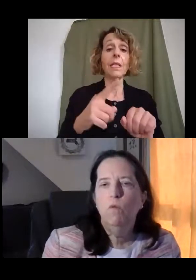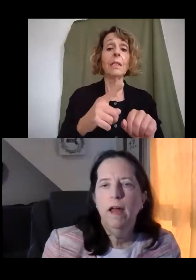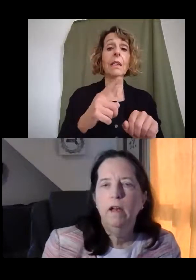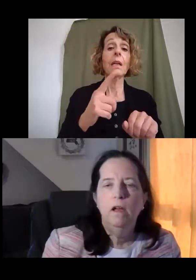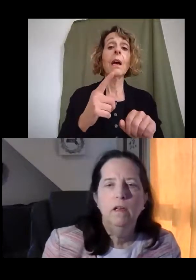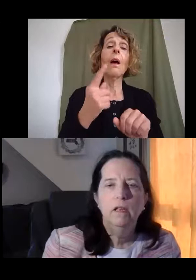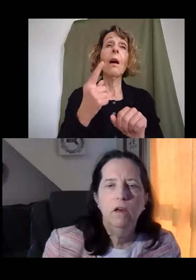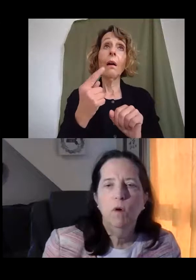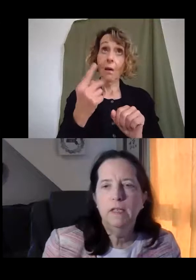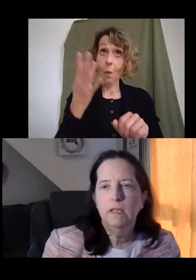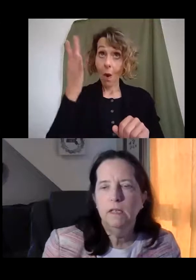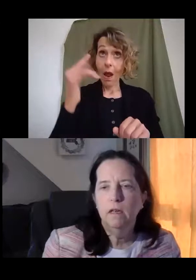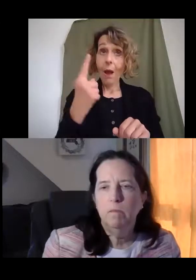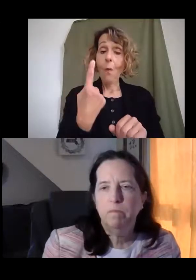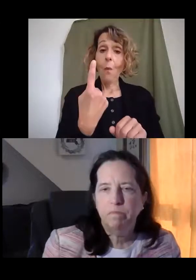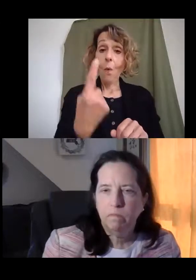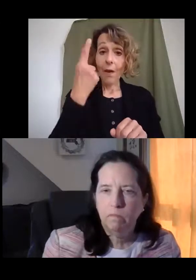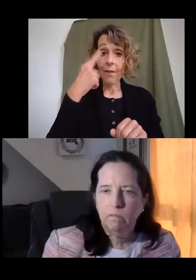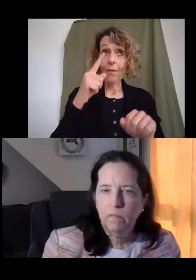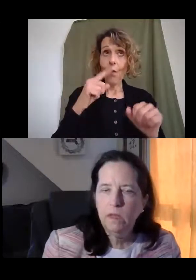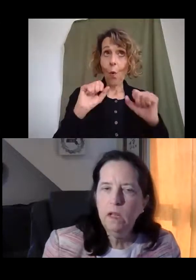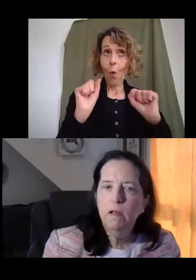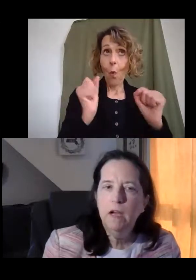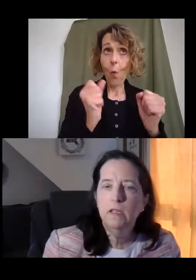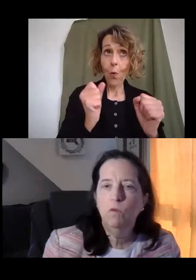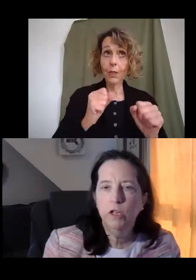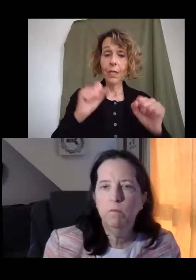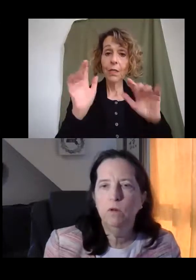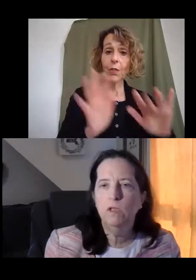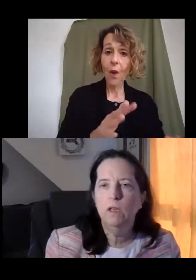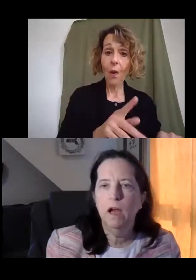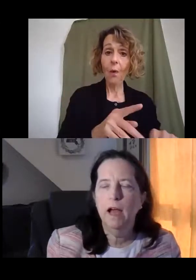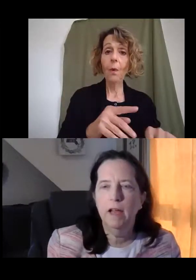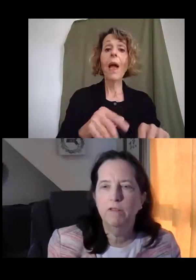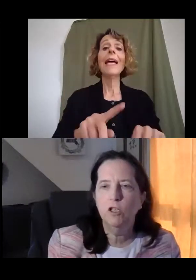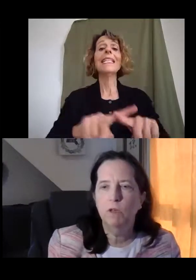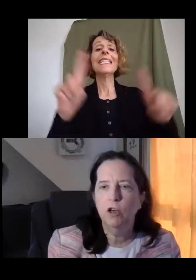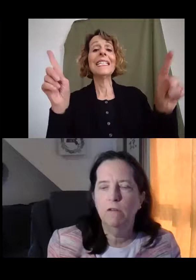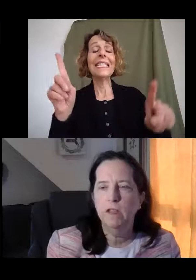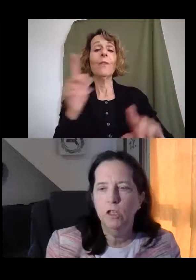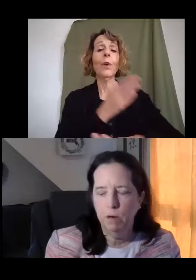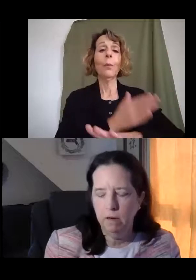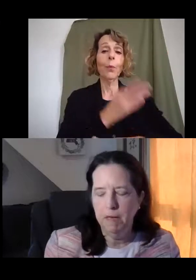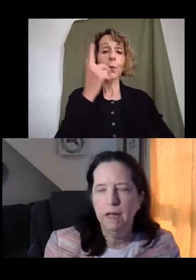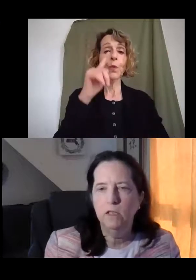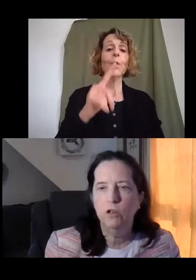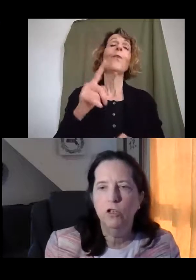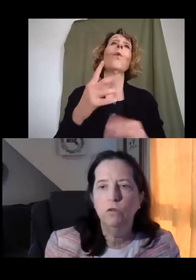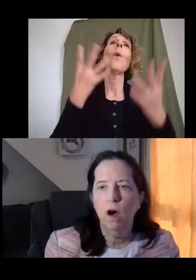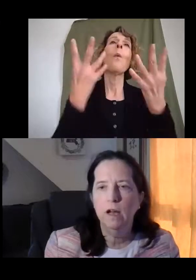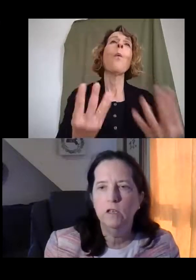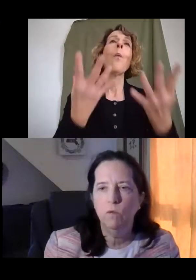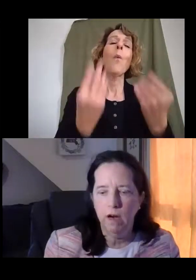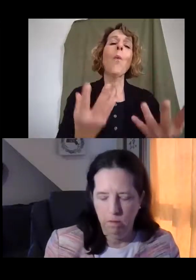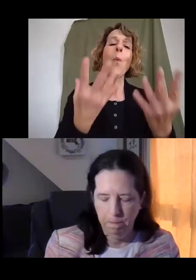for the wet season. Because the winter boots, I have to switch off in the spring because they're